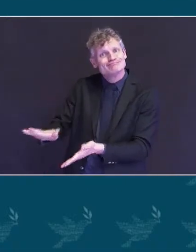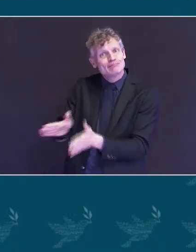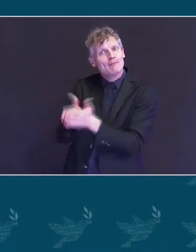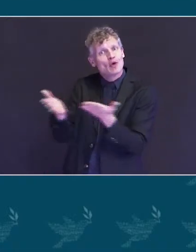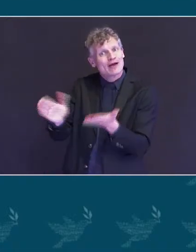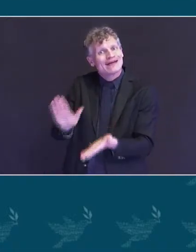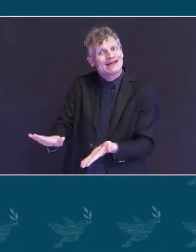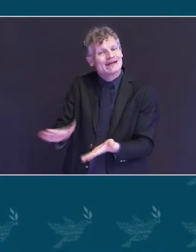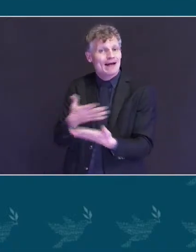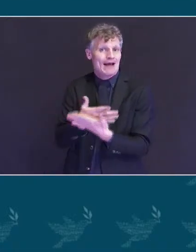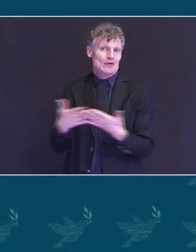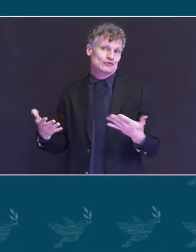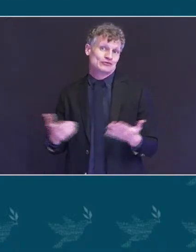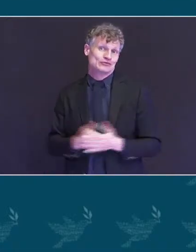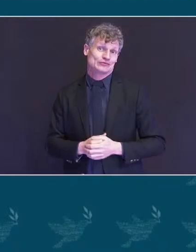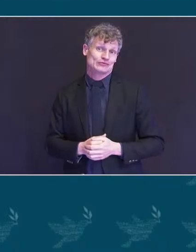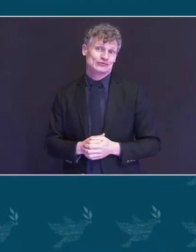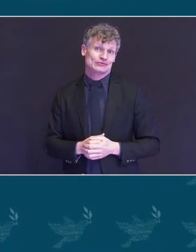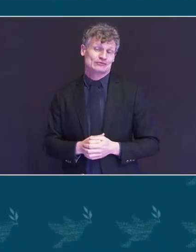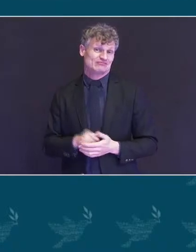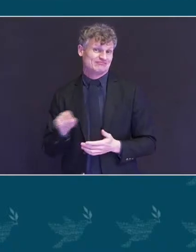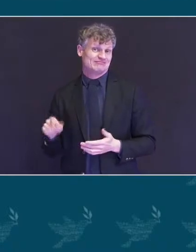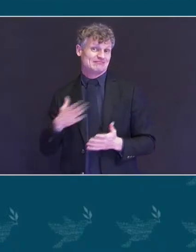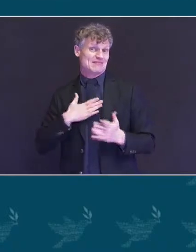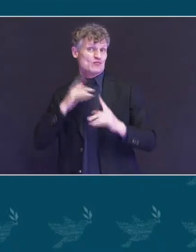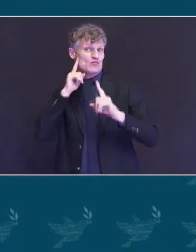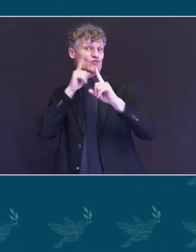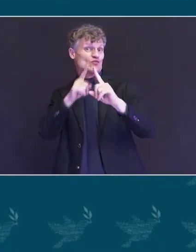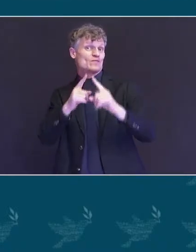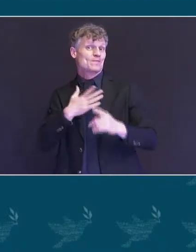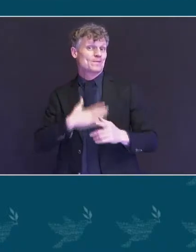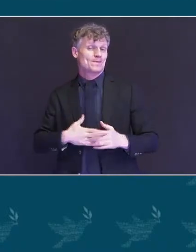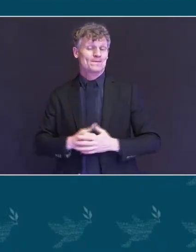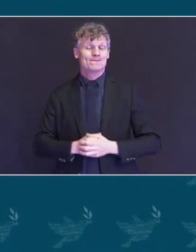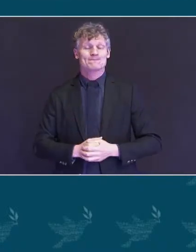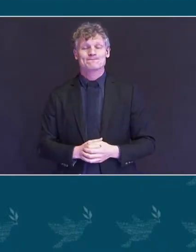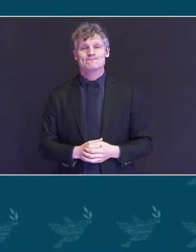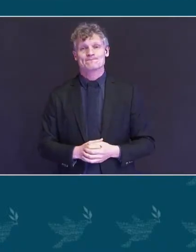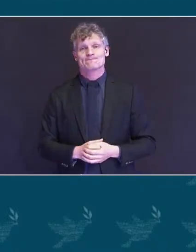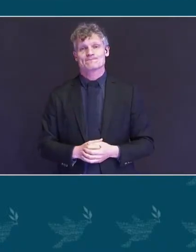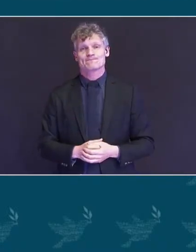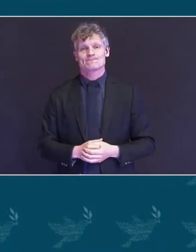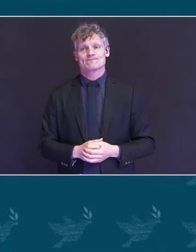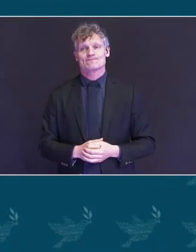language. And that's the goal that we are actually working towards.